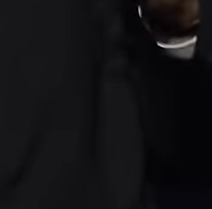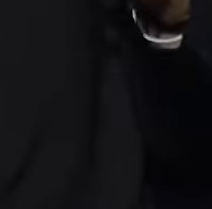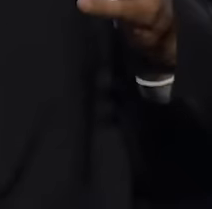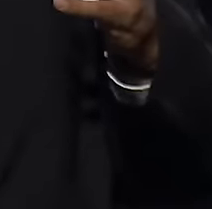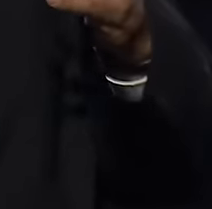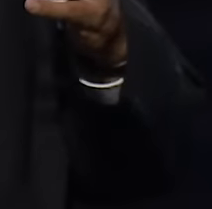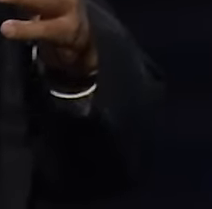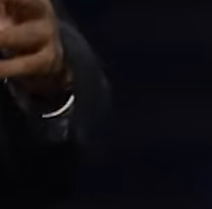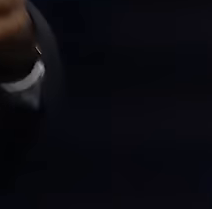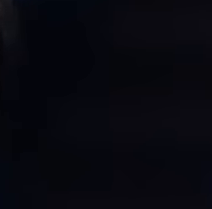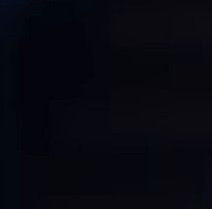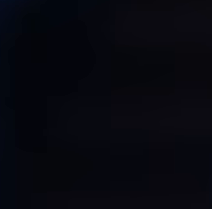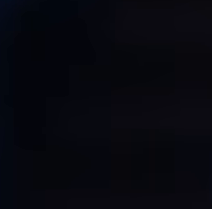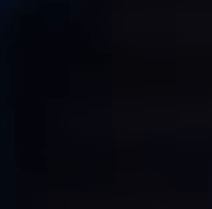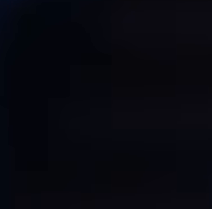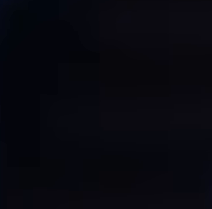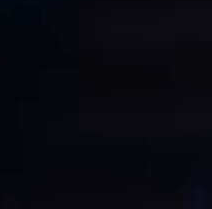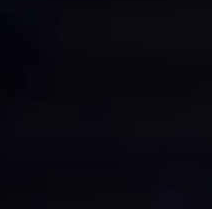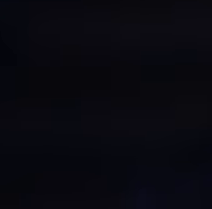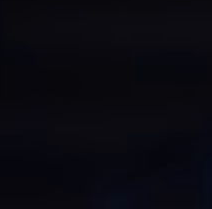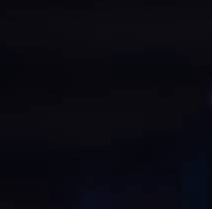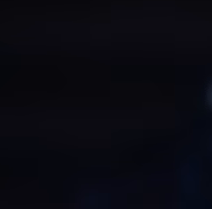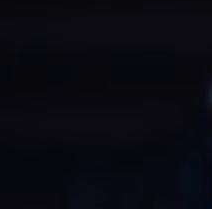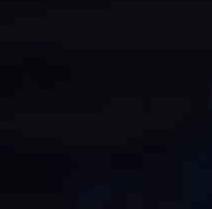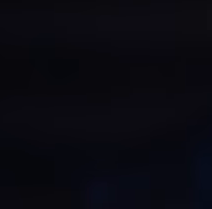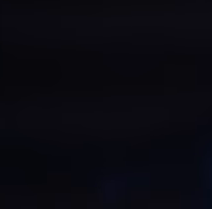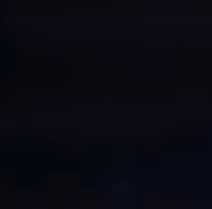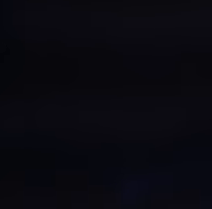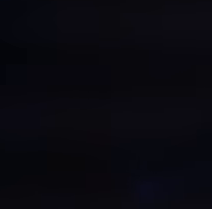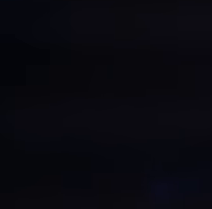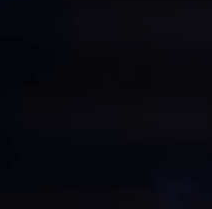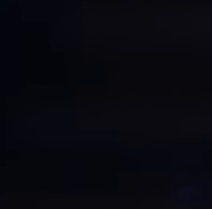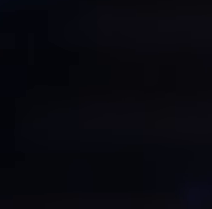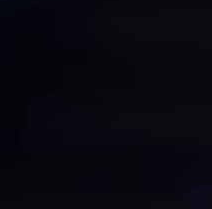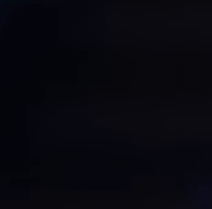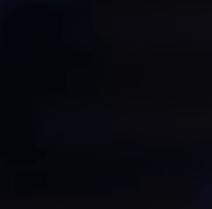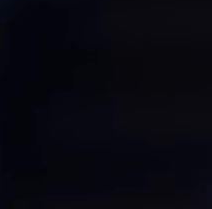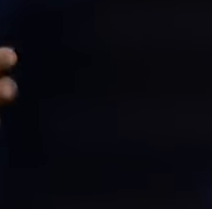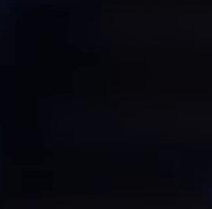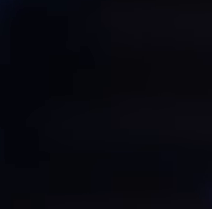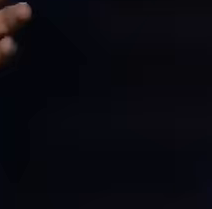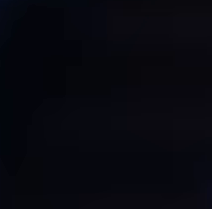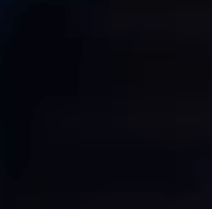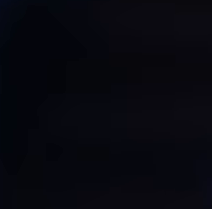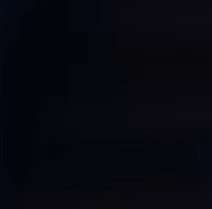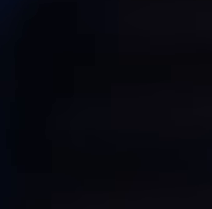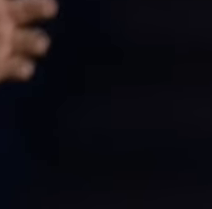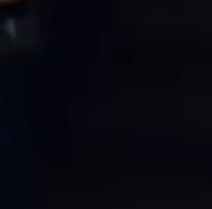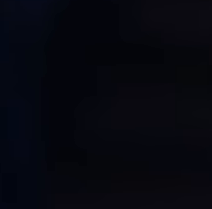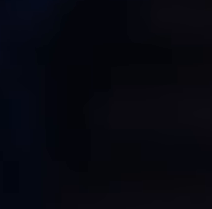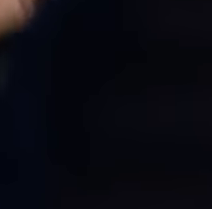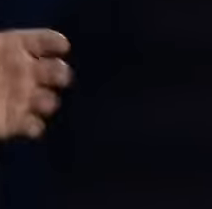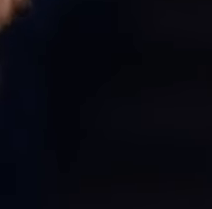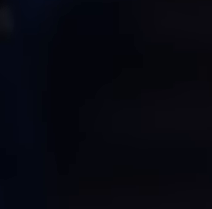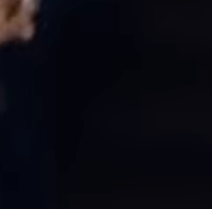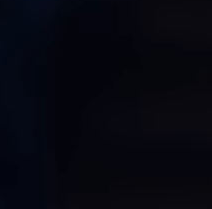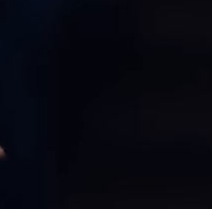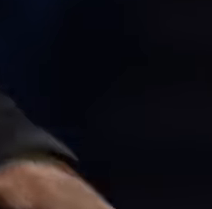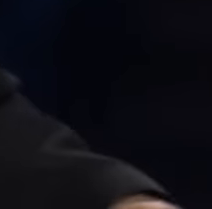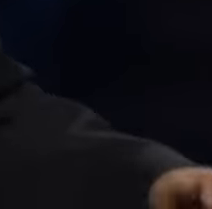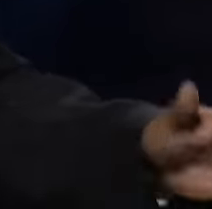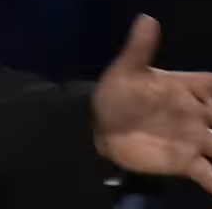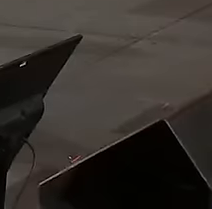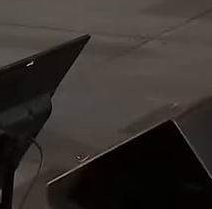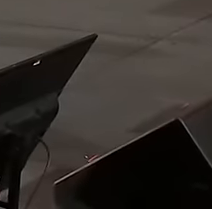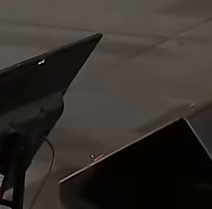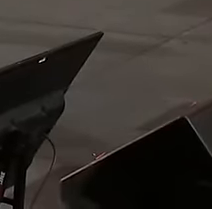unity that is happening, that is bringing together the Apostolic Assembly in such a mighty way. The messengers of peace, the ladies, the men